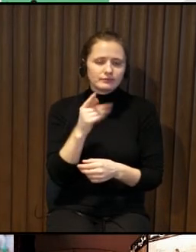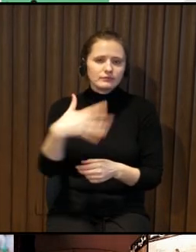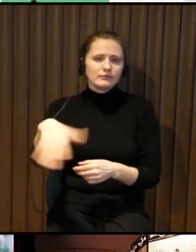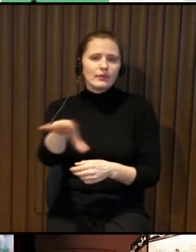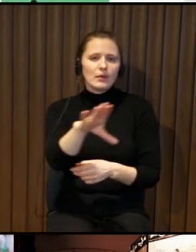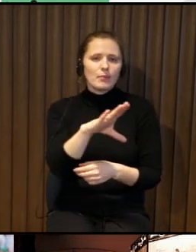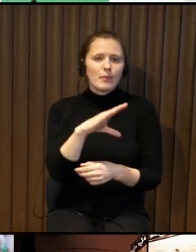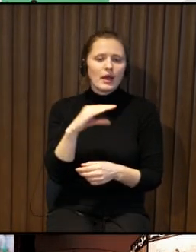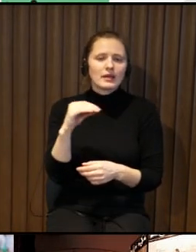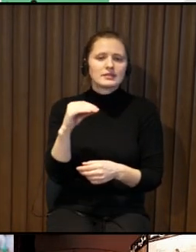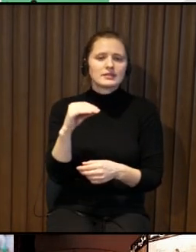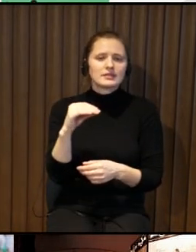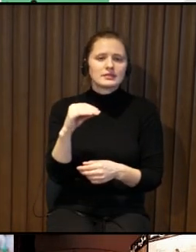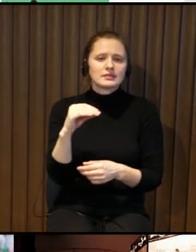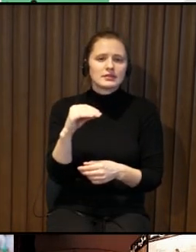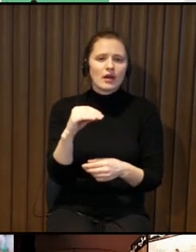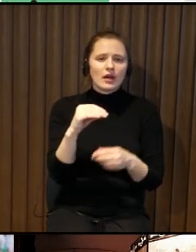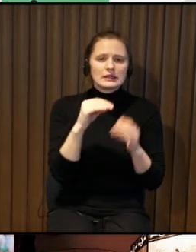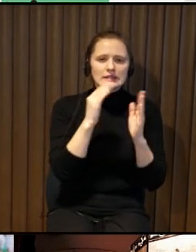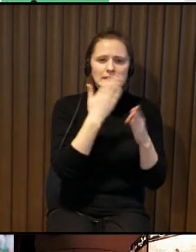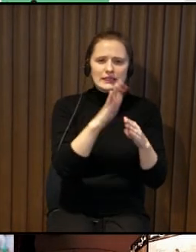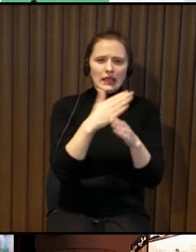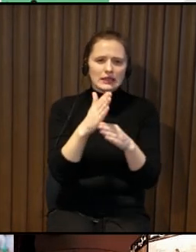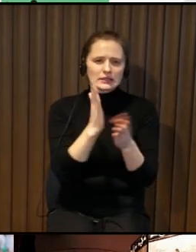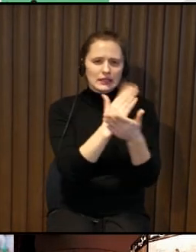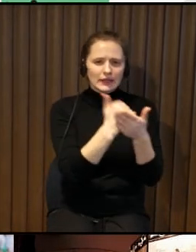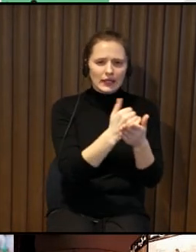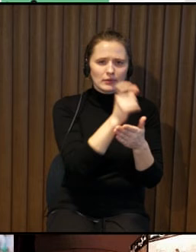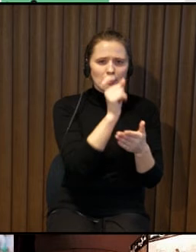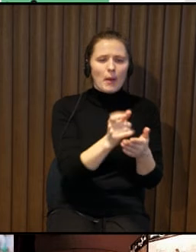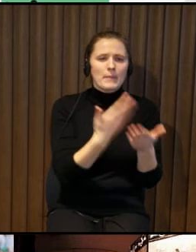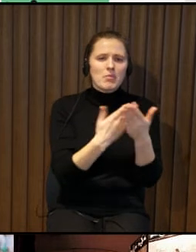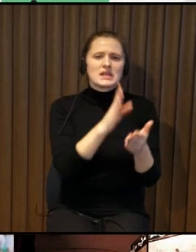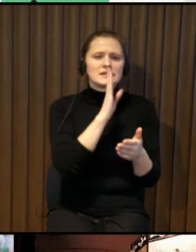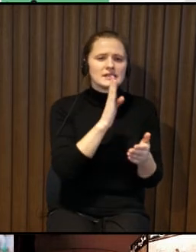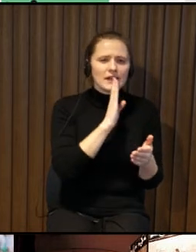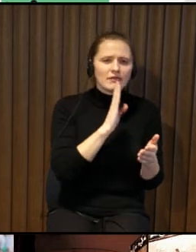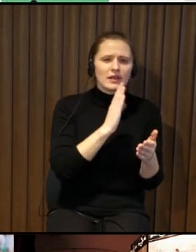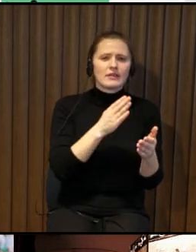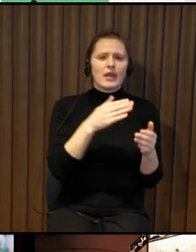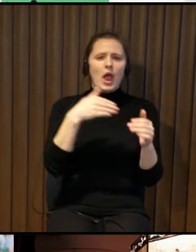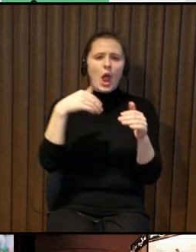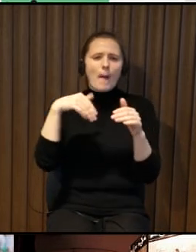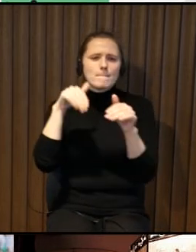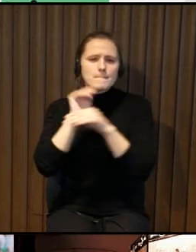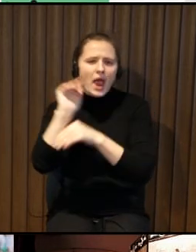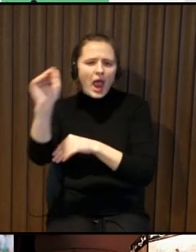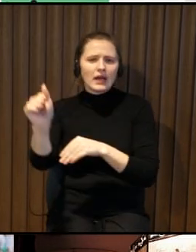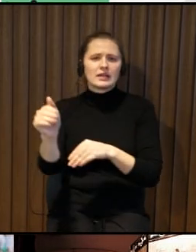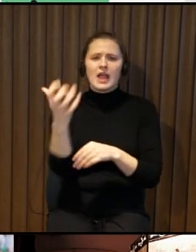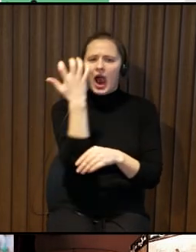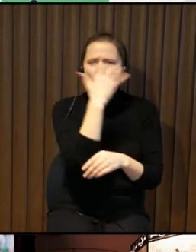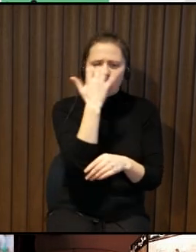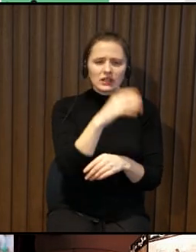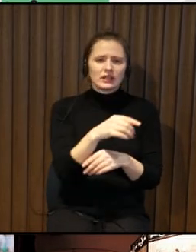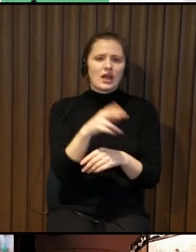into categories: blind, deaf, woman, refugee, and develop a solution or a fix for